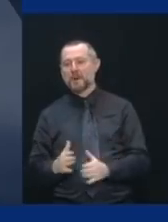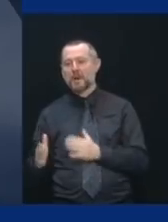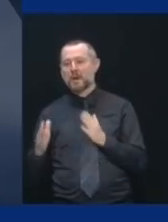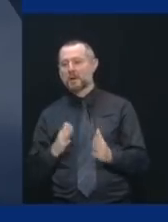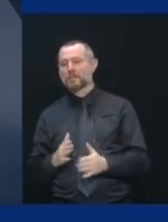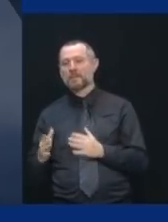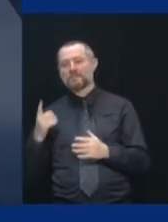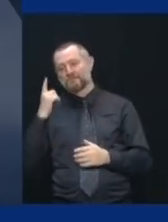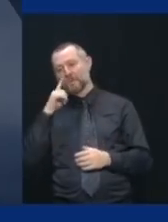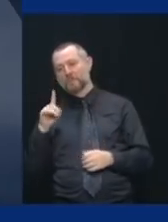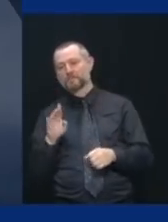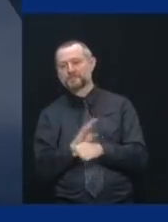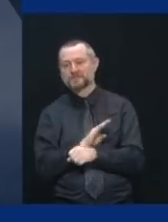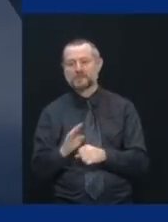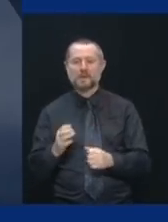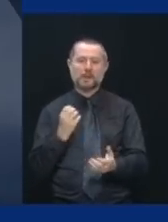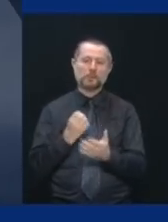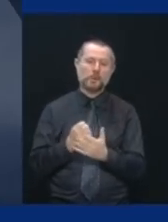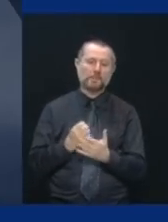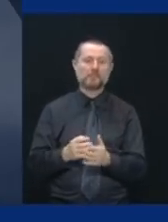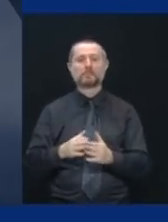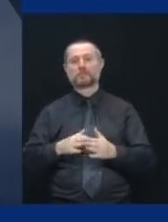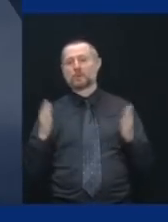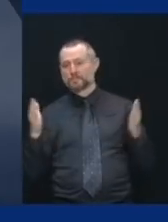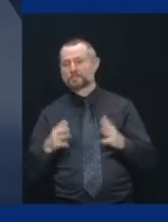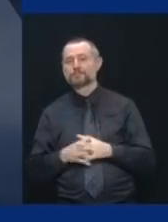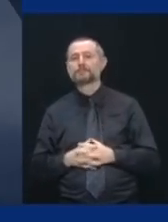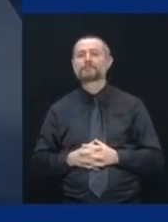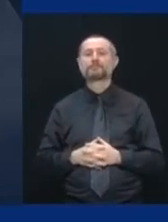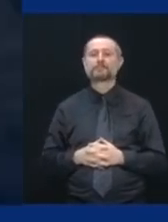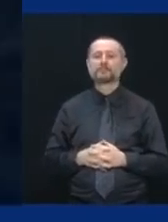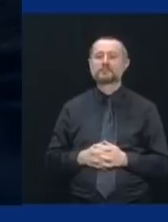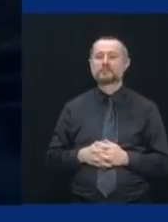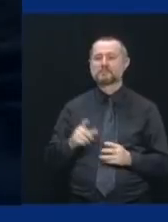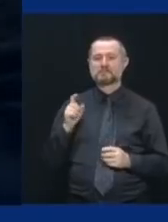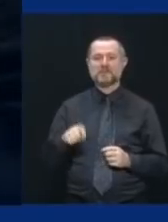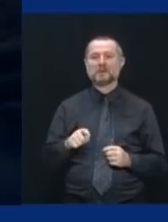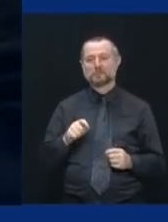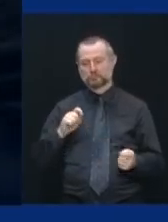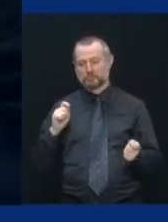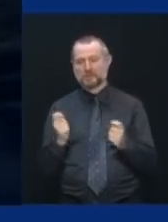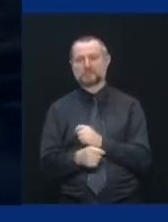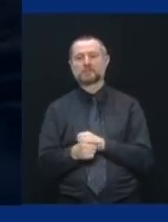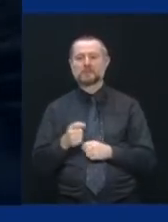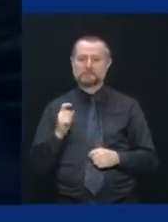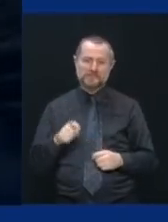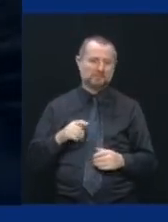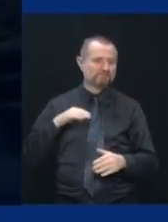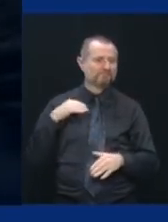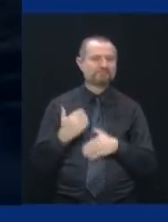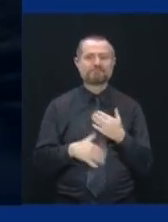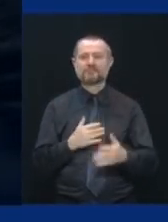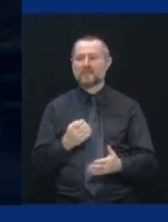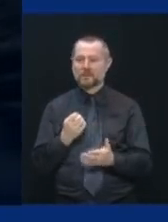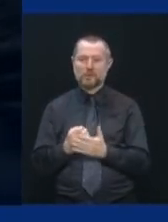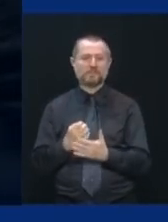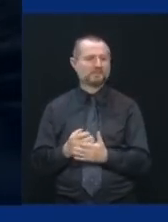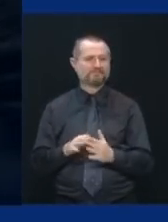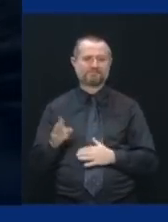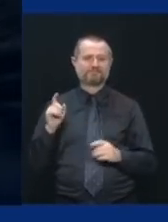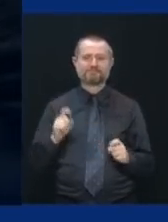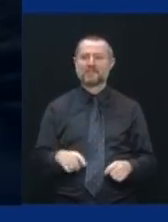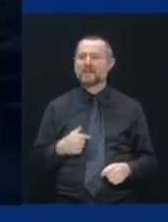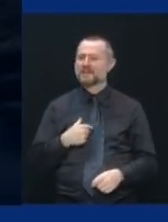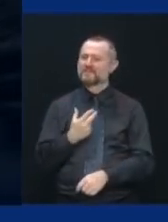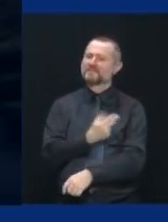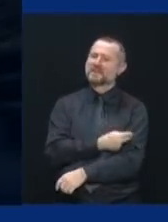economy. You have to rebuild and renew this economy. Yes, the vaccine is a light